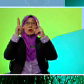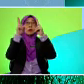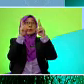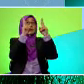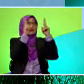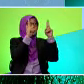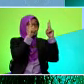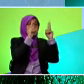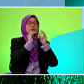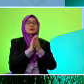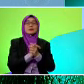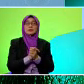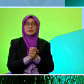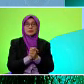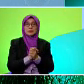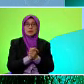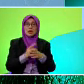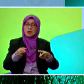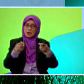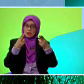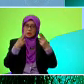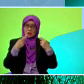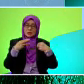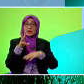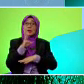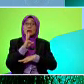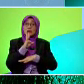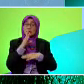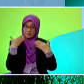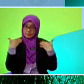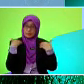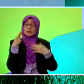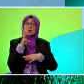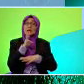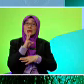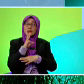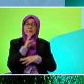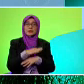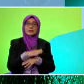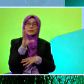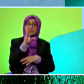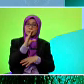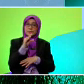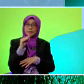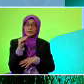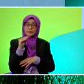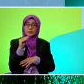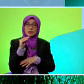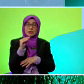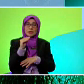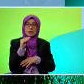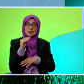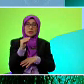right, surrounding. And then the presence of water. And also the presence of